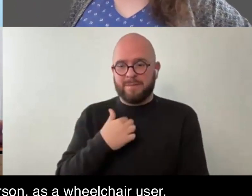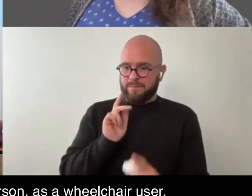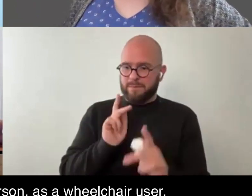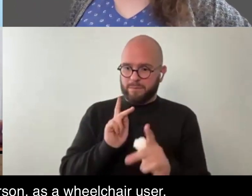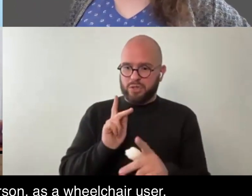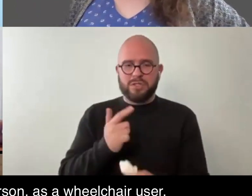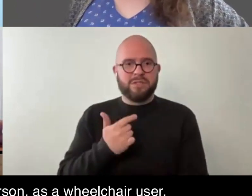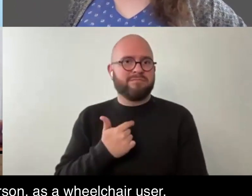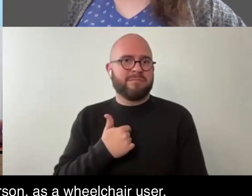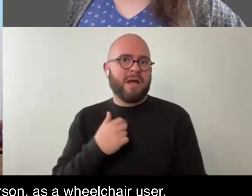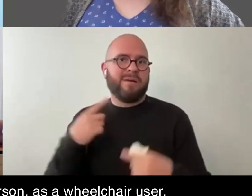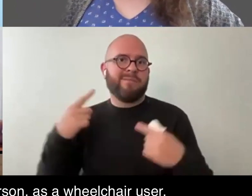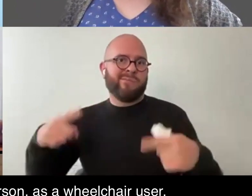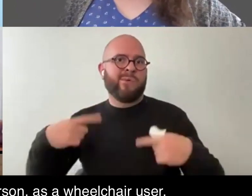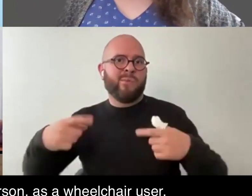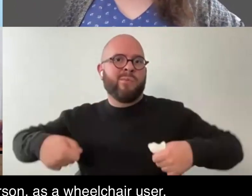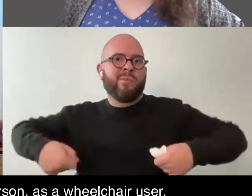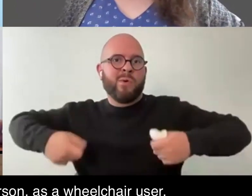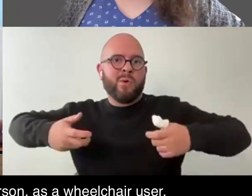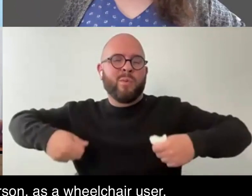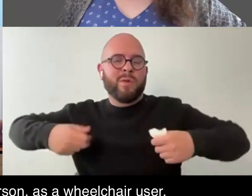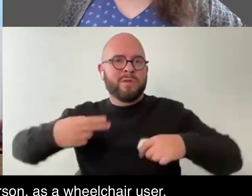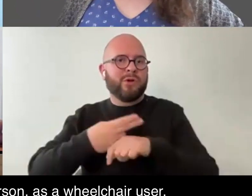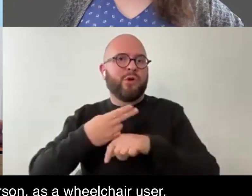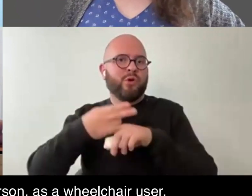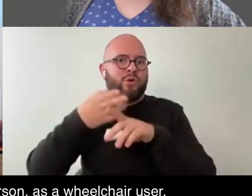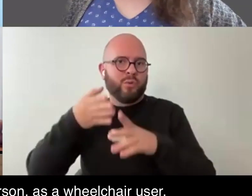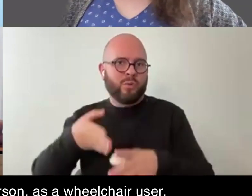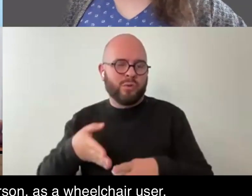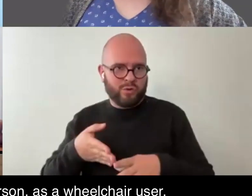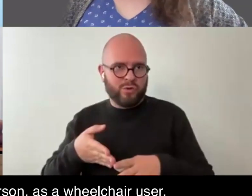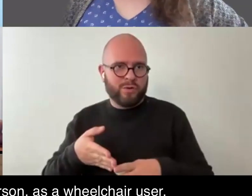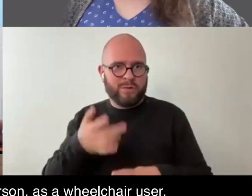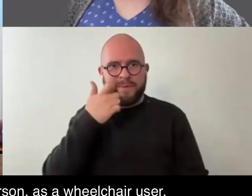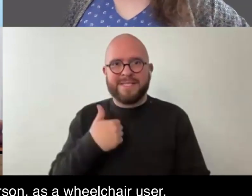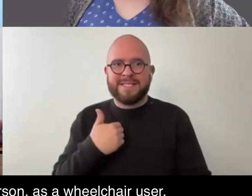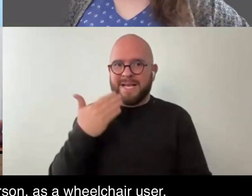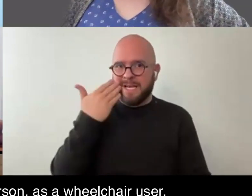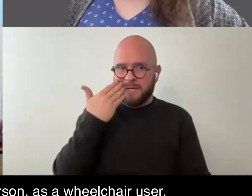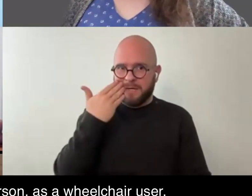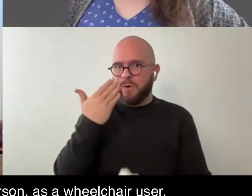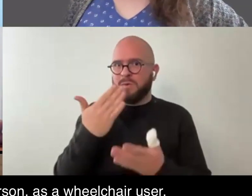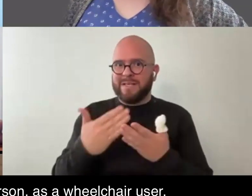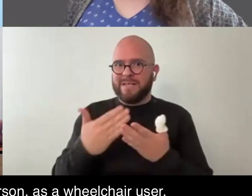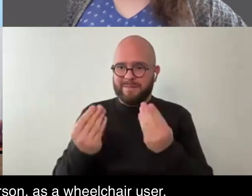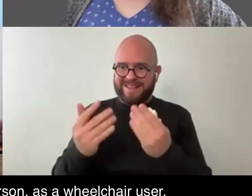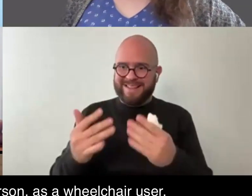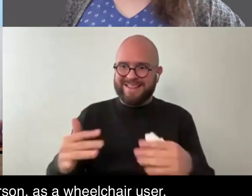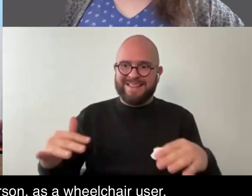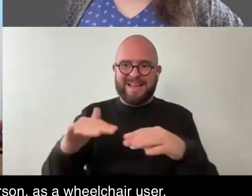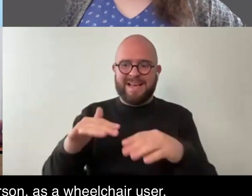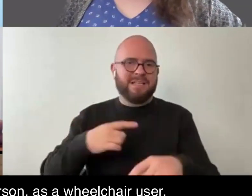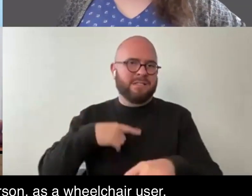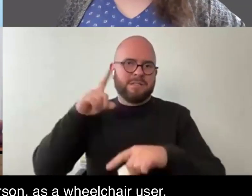user, about knowing that there are lands I cannot enter.